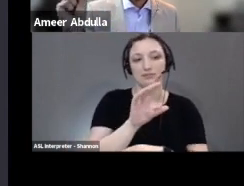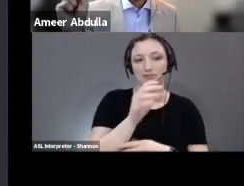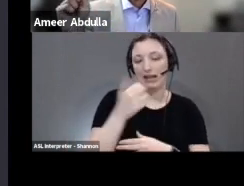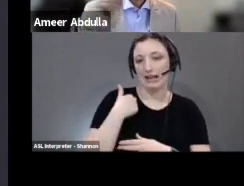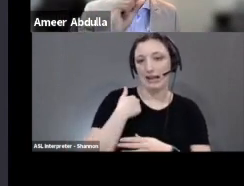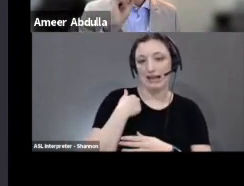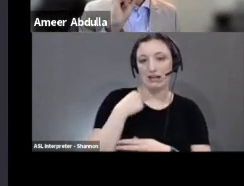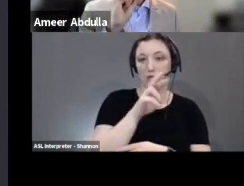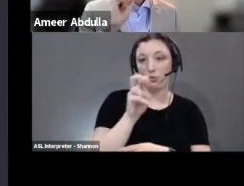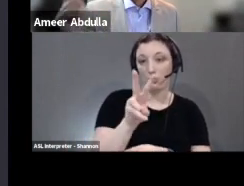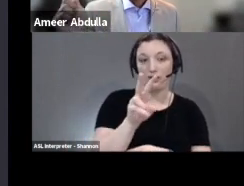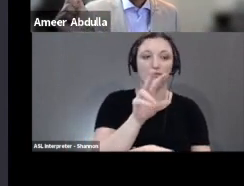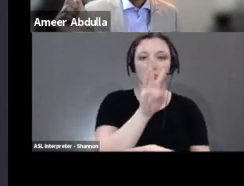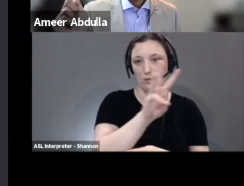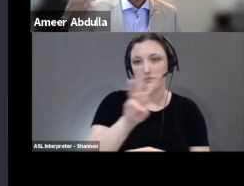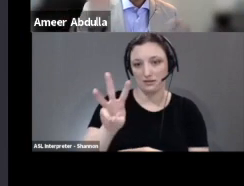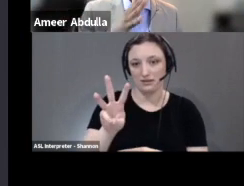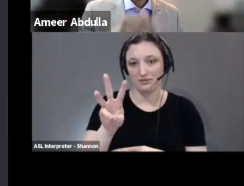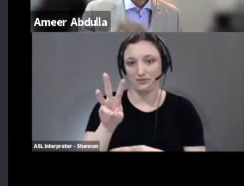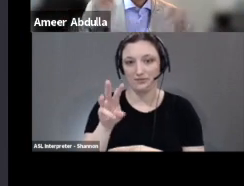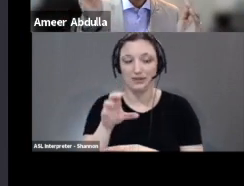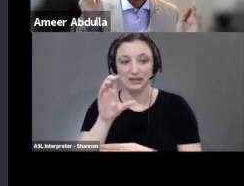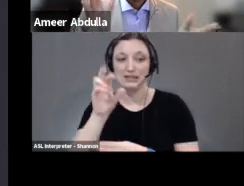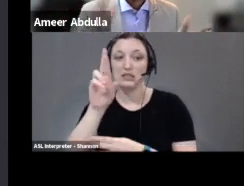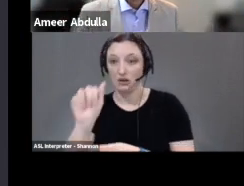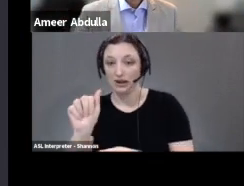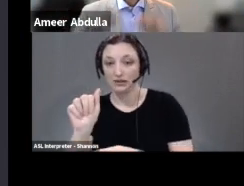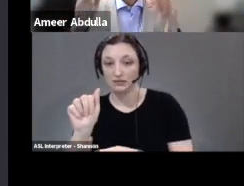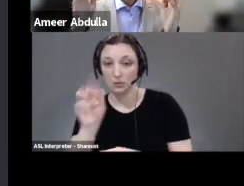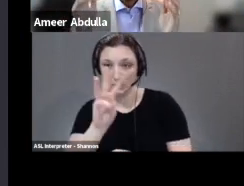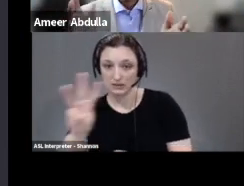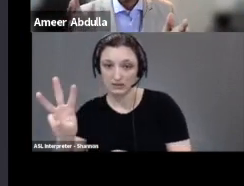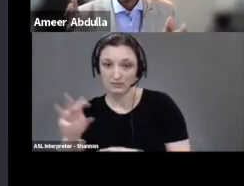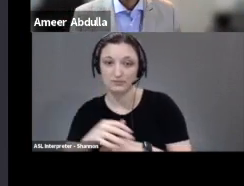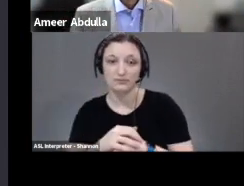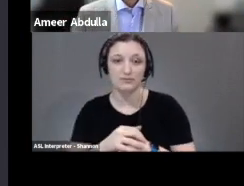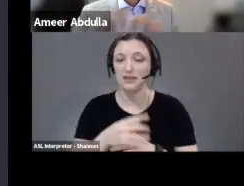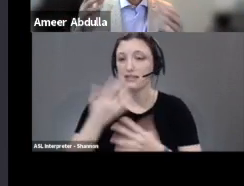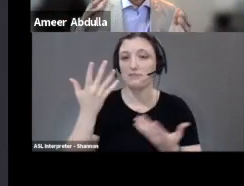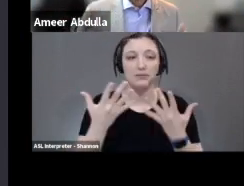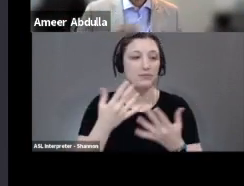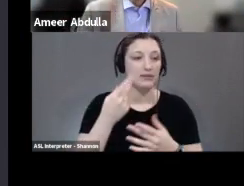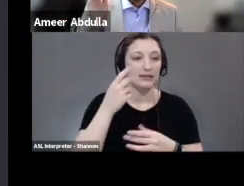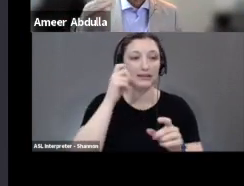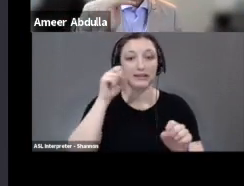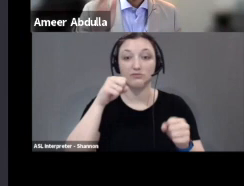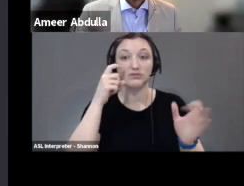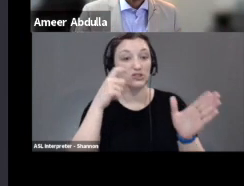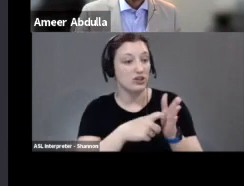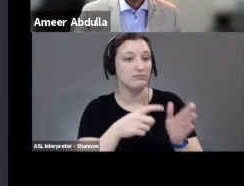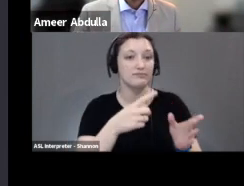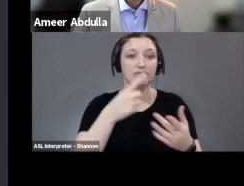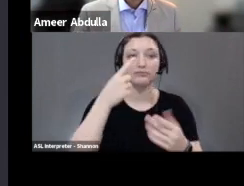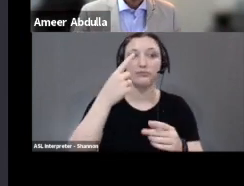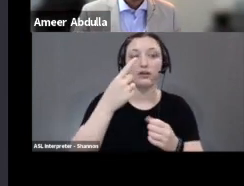how much you're going to get paid, the frequency, so once a month, every 2 weeks, whatever, and it'll tell you exactly